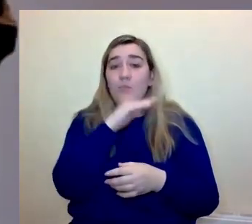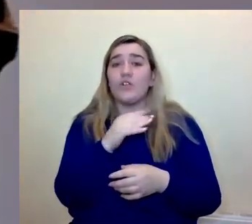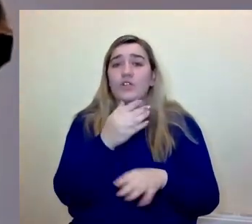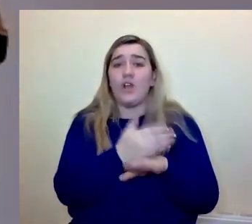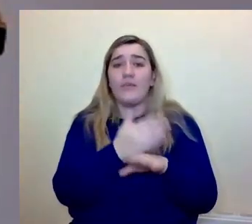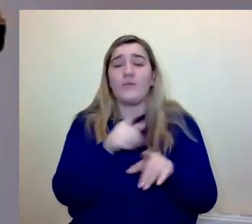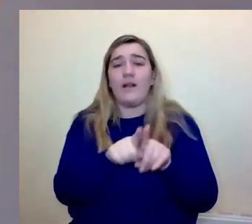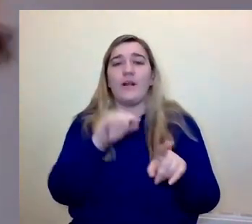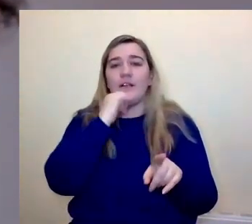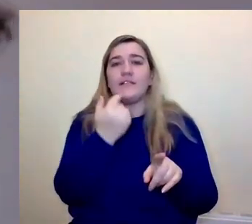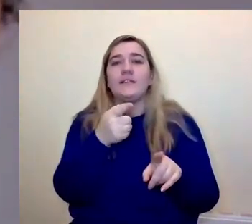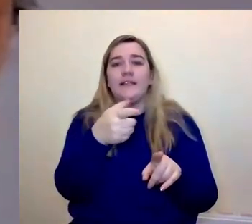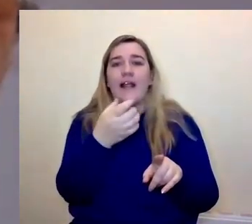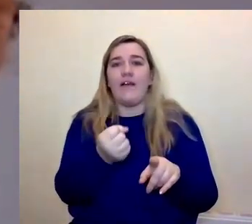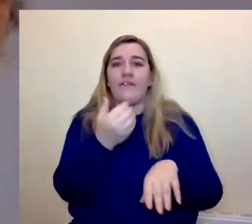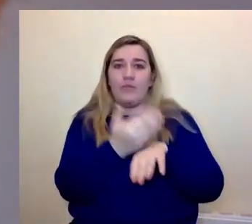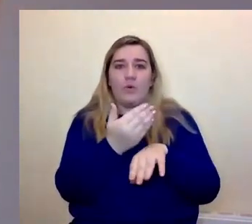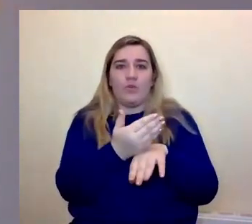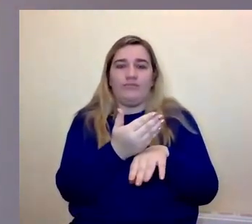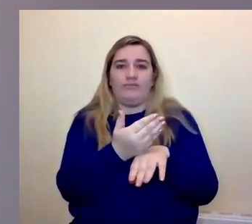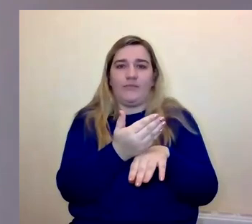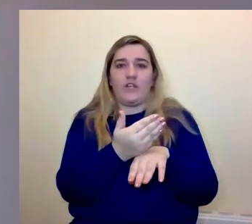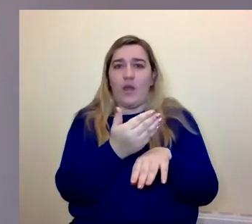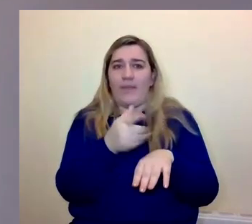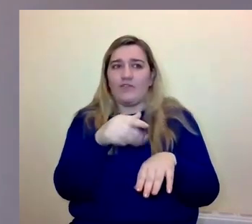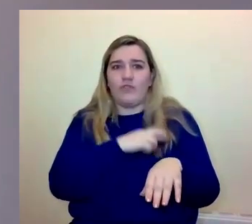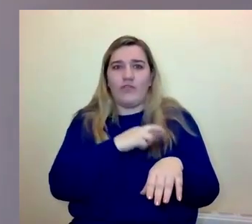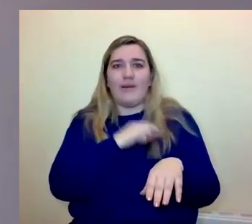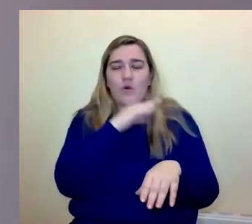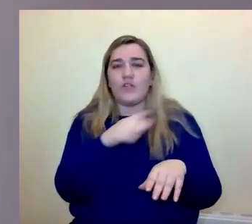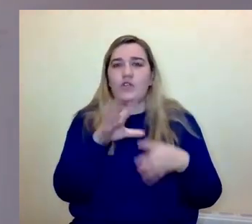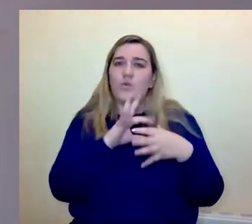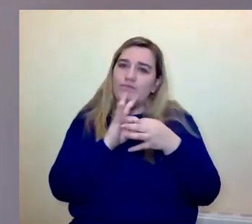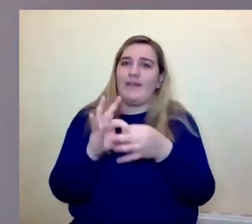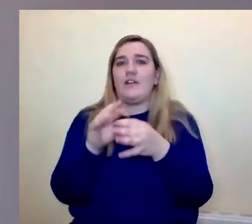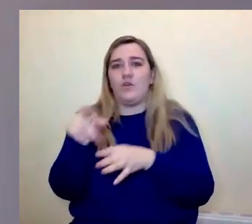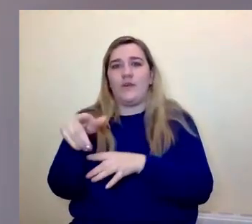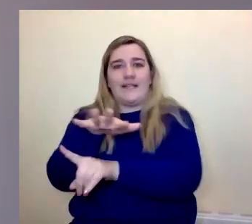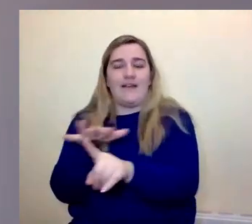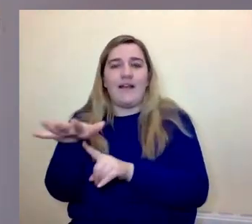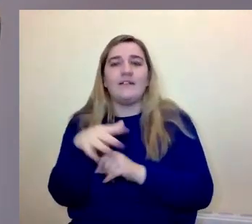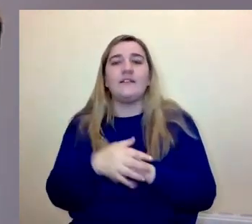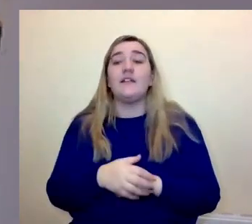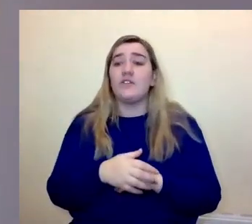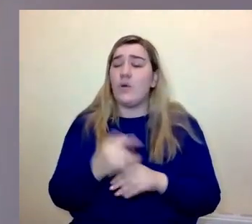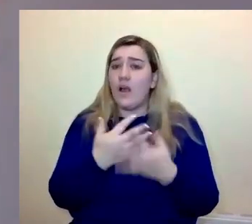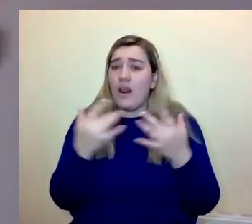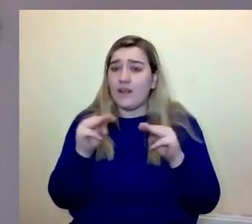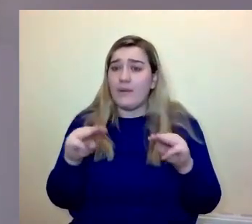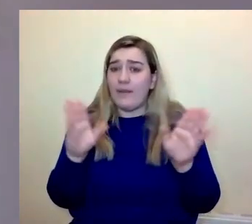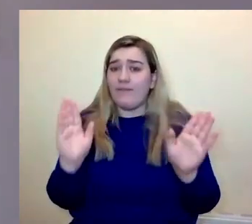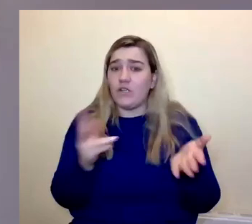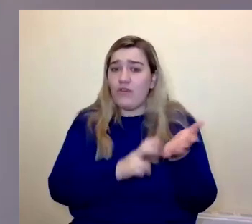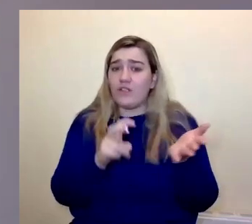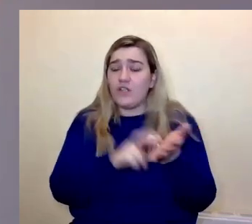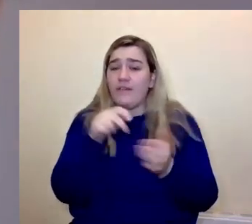morning's webinar. It's also really heartening, as Derval has mentioned, to hear of the high numbers of people who have registered for this event. It shows